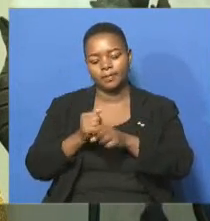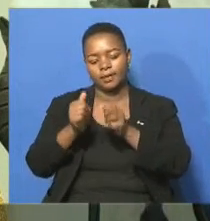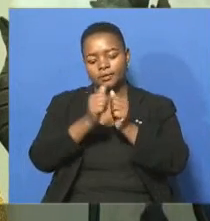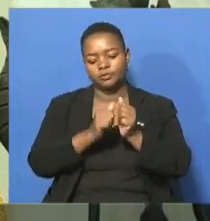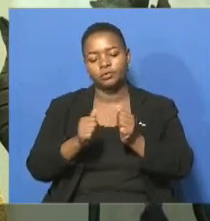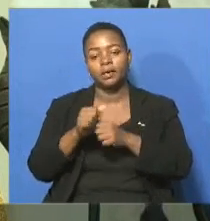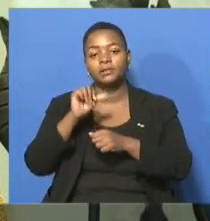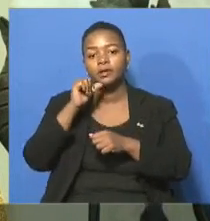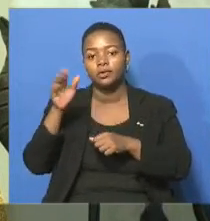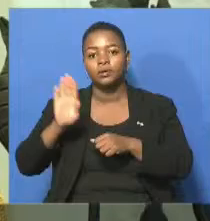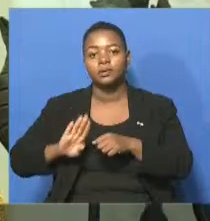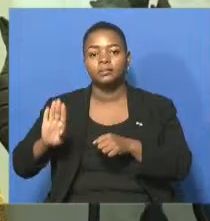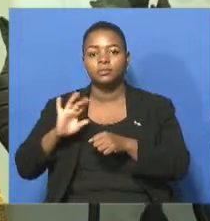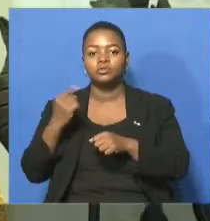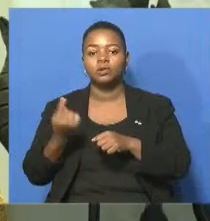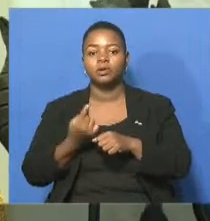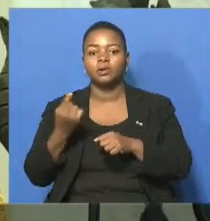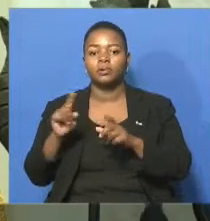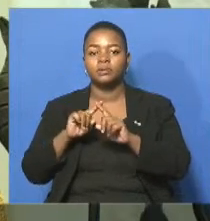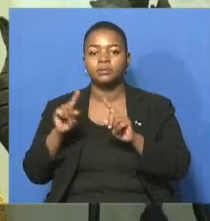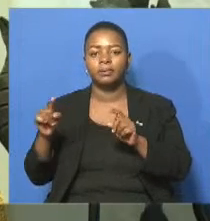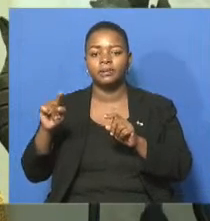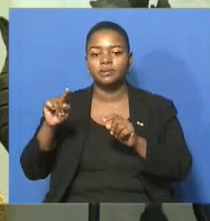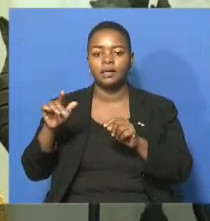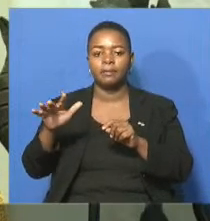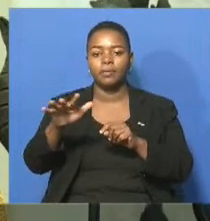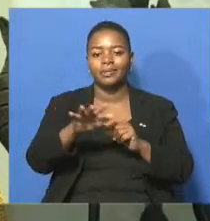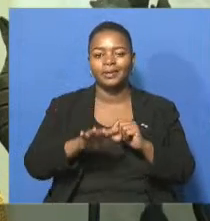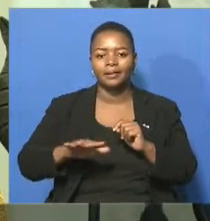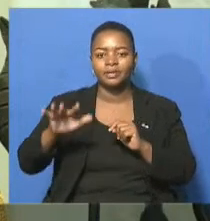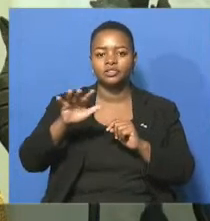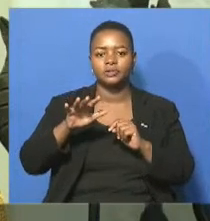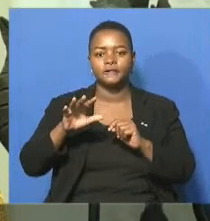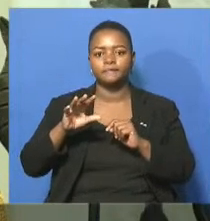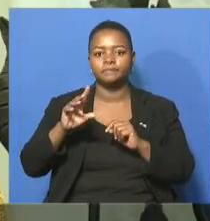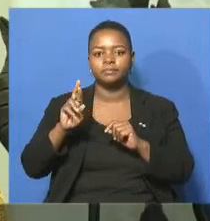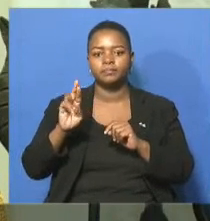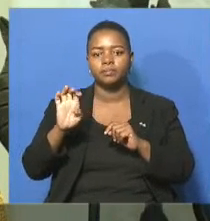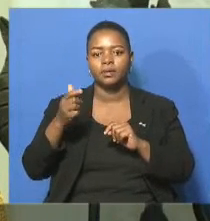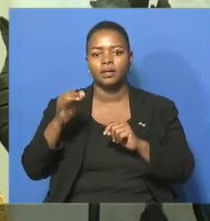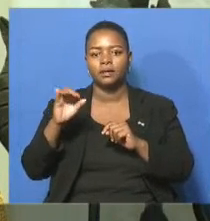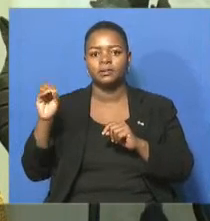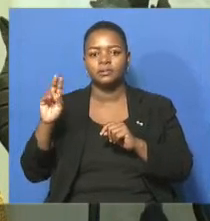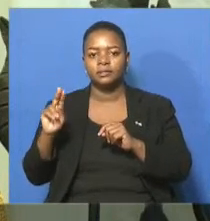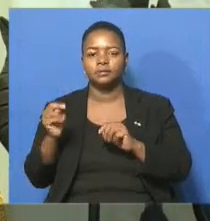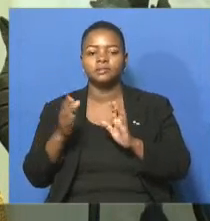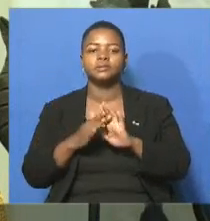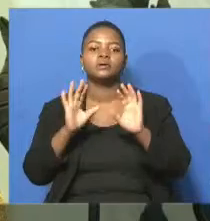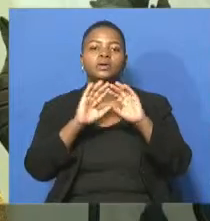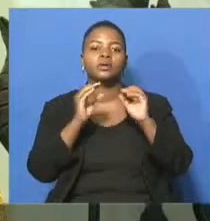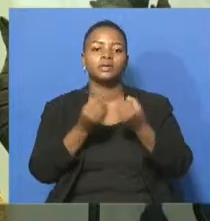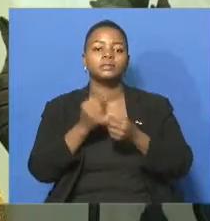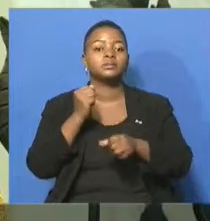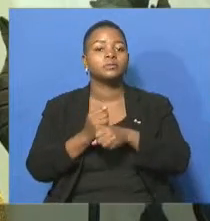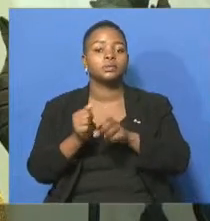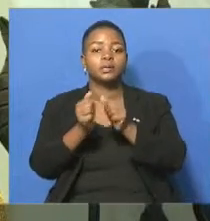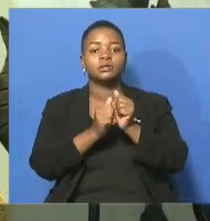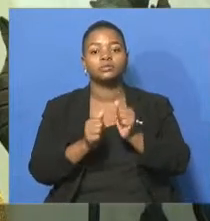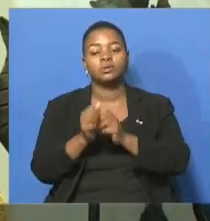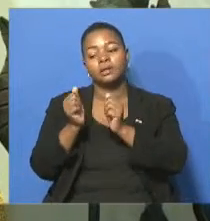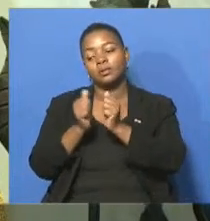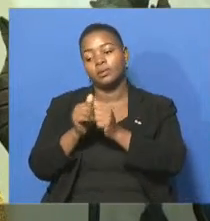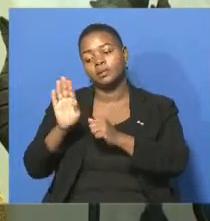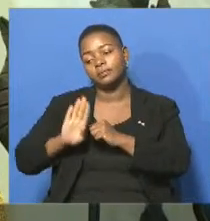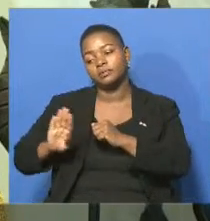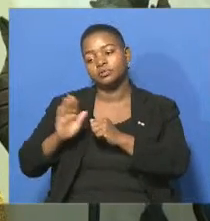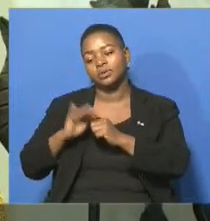only locally, but also regionally. You do have international organizations, regional organizations that work together with Botswana and the